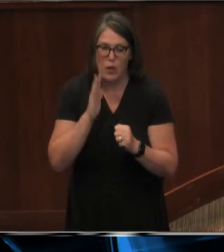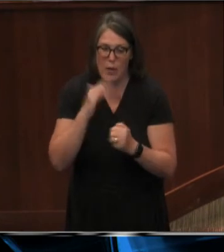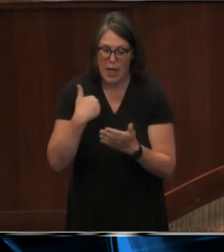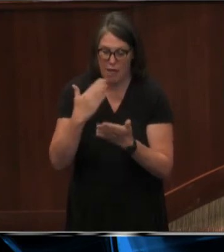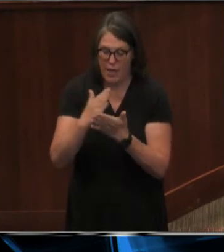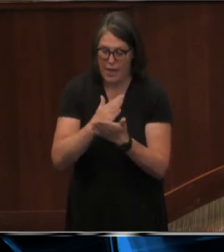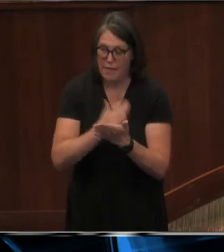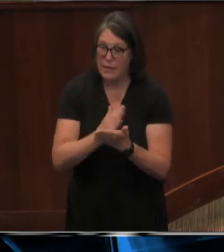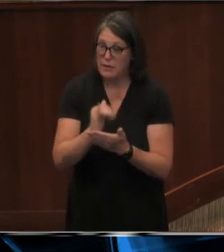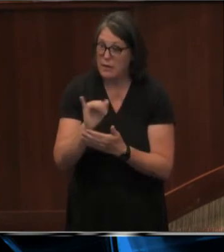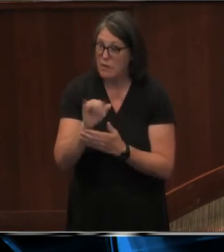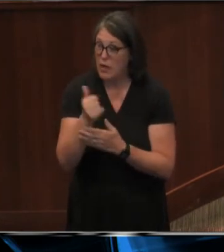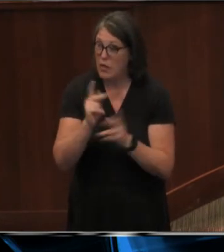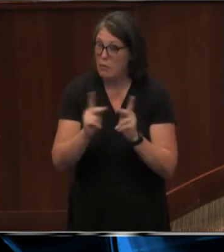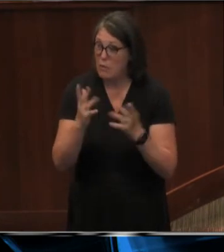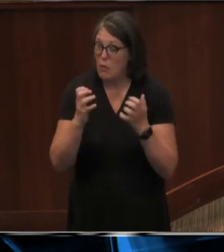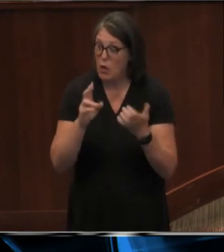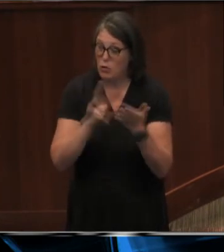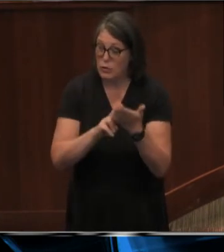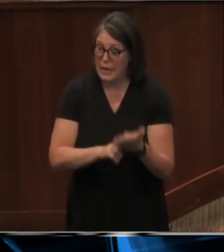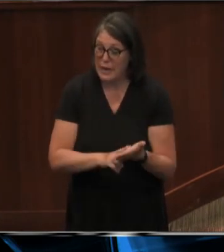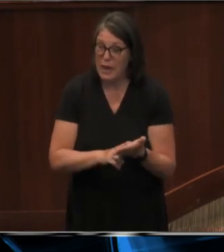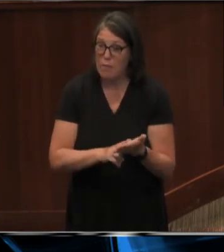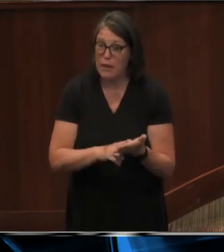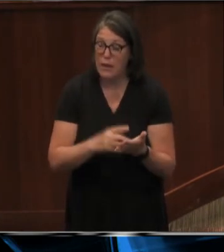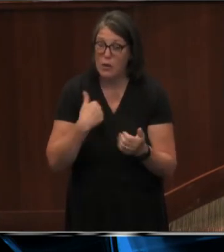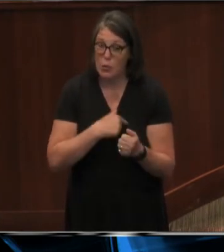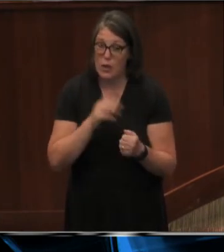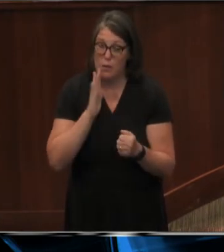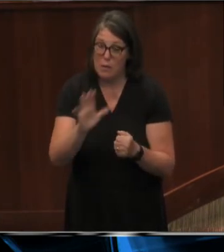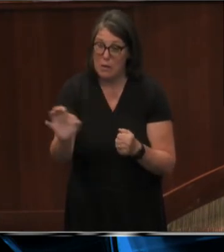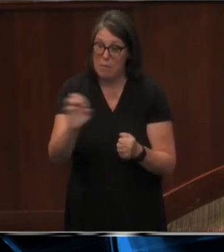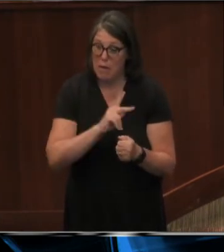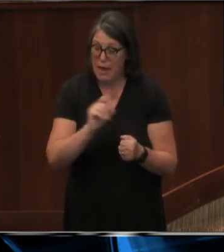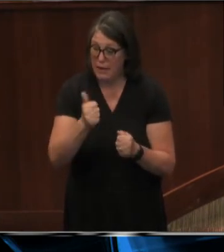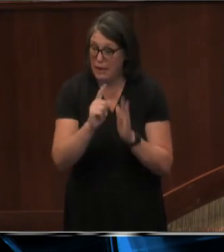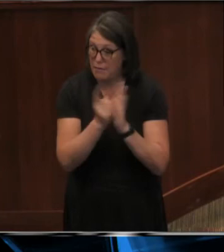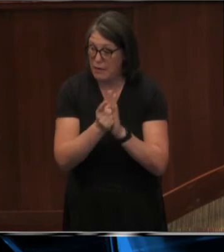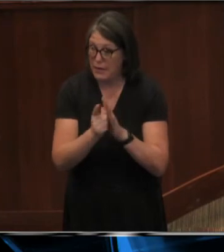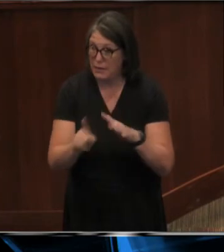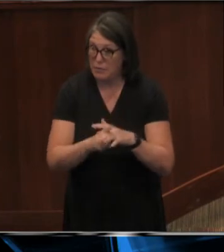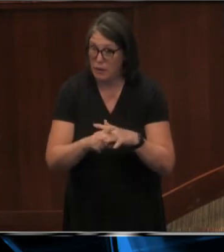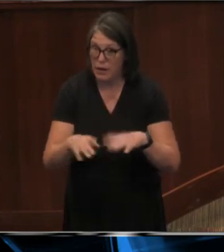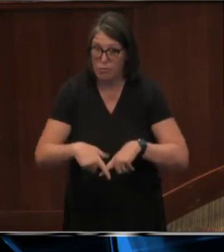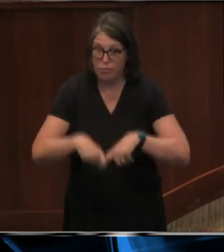here if others want to sign up, and let's come back in 10 minutes.